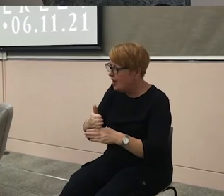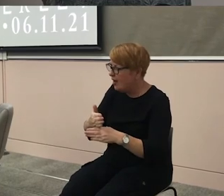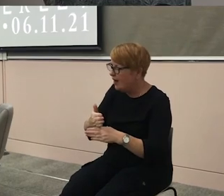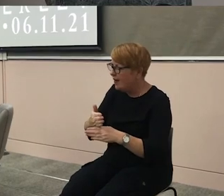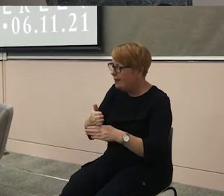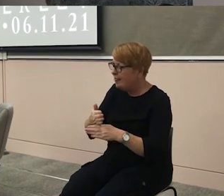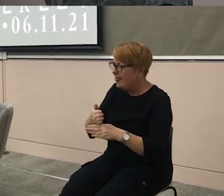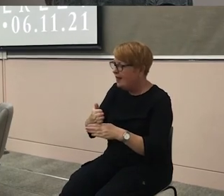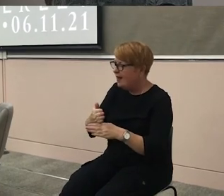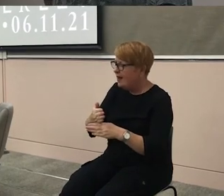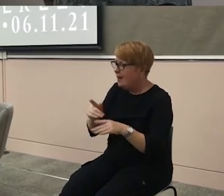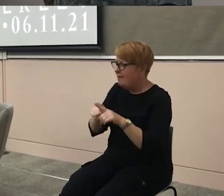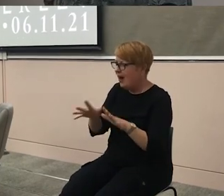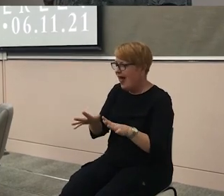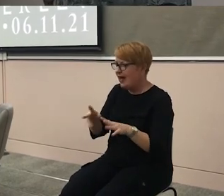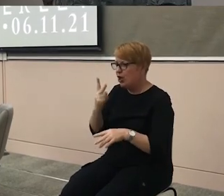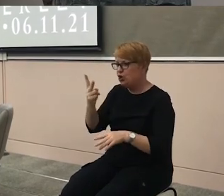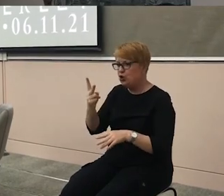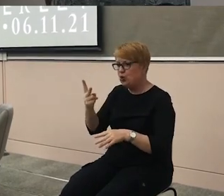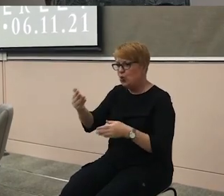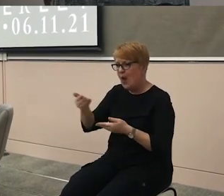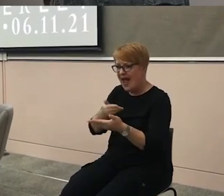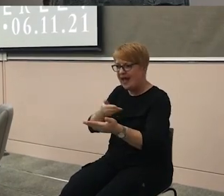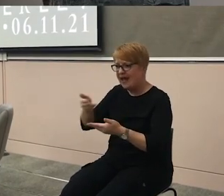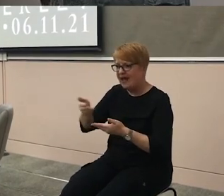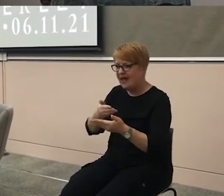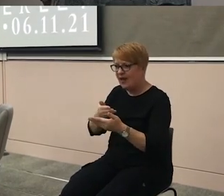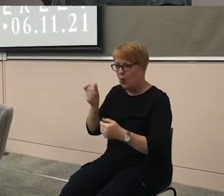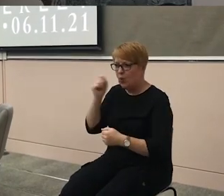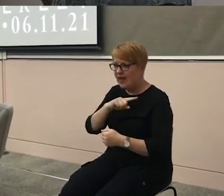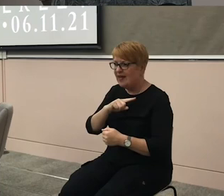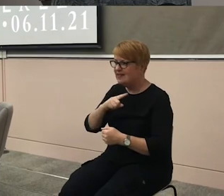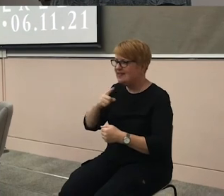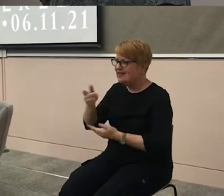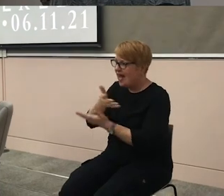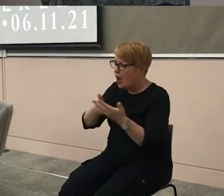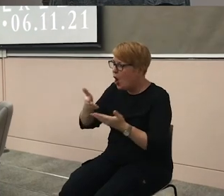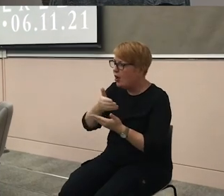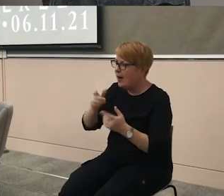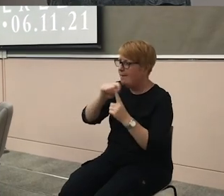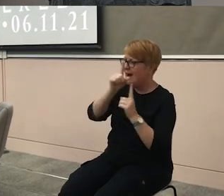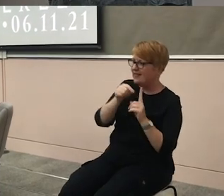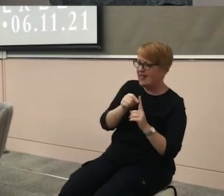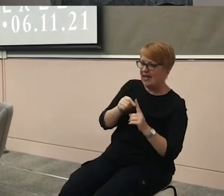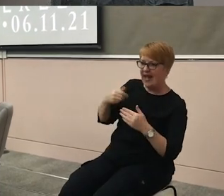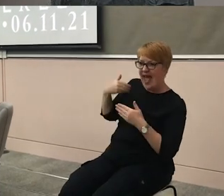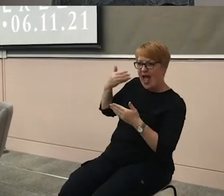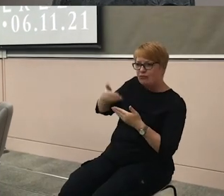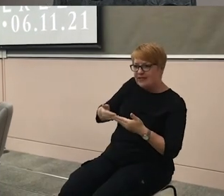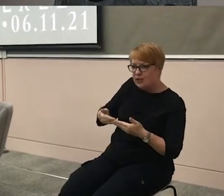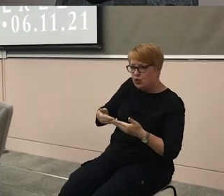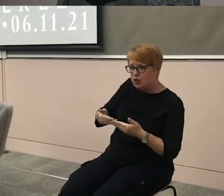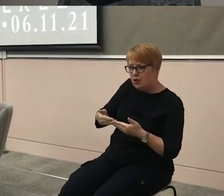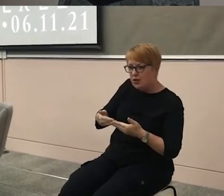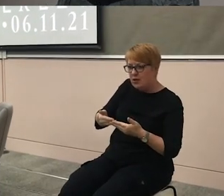an almost two-way weird dialogue with a group of Pakistani heritage mums who have grown up together since they were about 4 years old